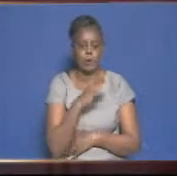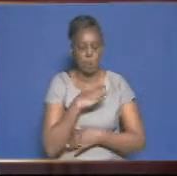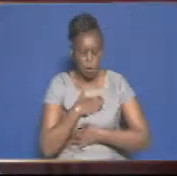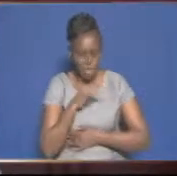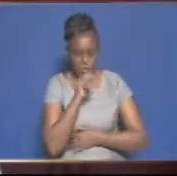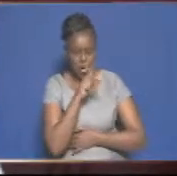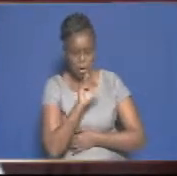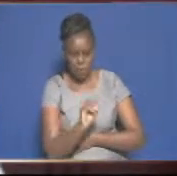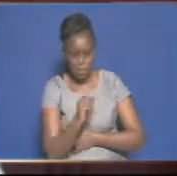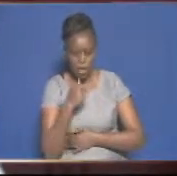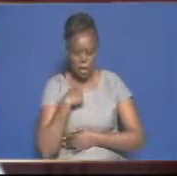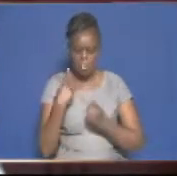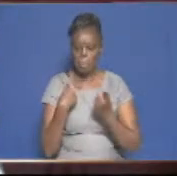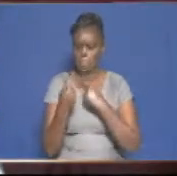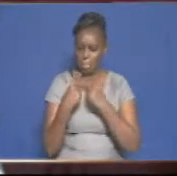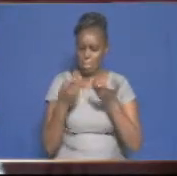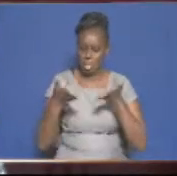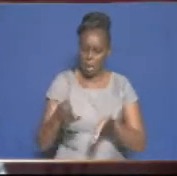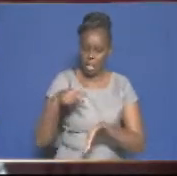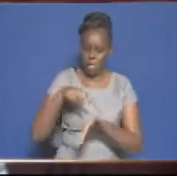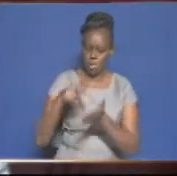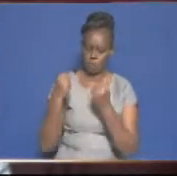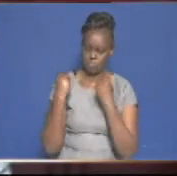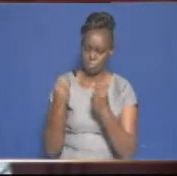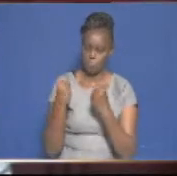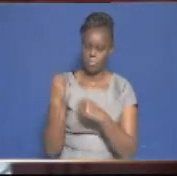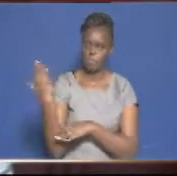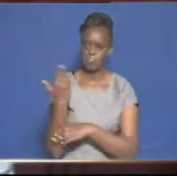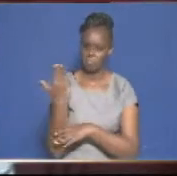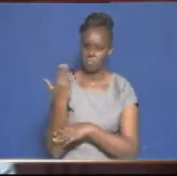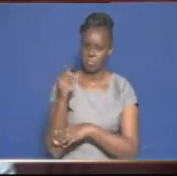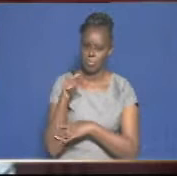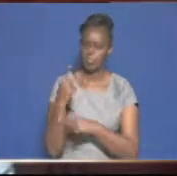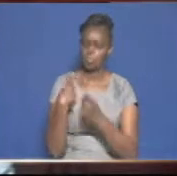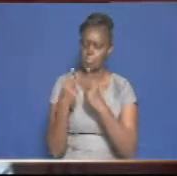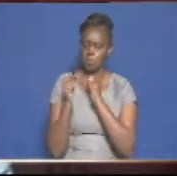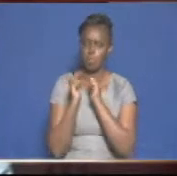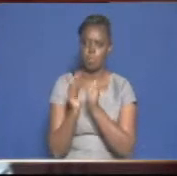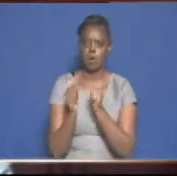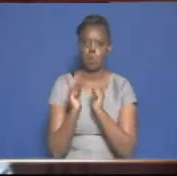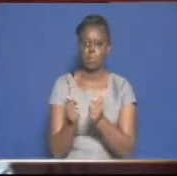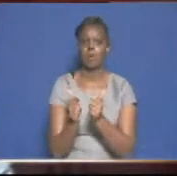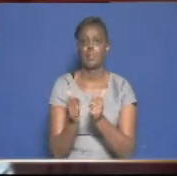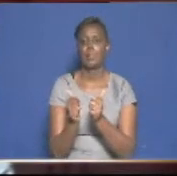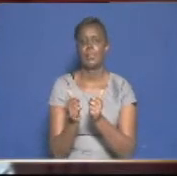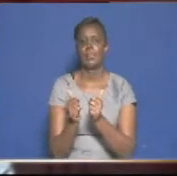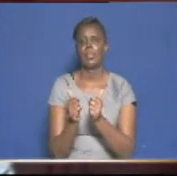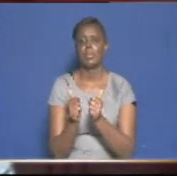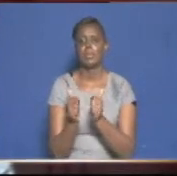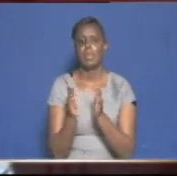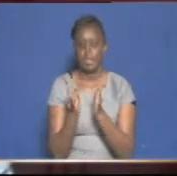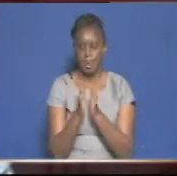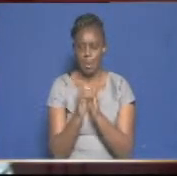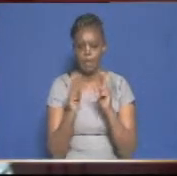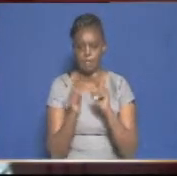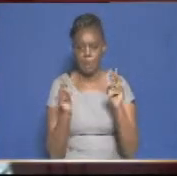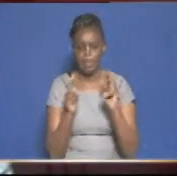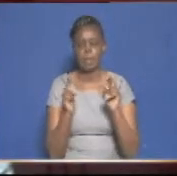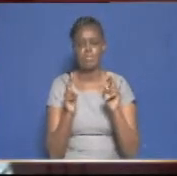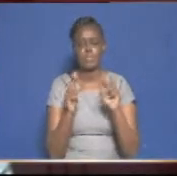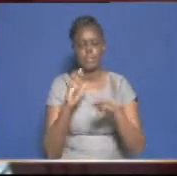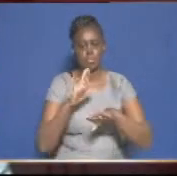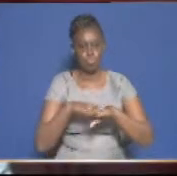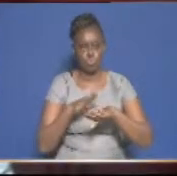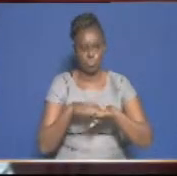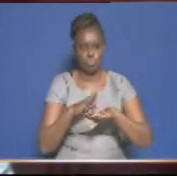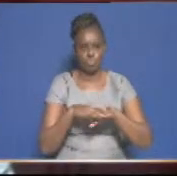debate he held in here, and the way he was very eloquent, very forceful, and very determined.